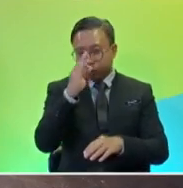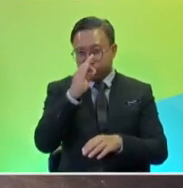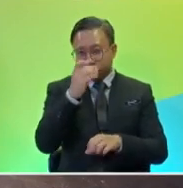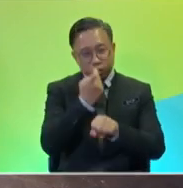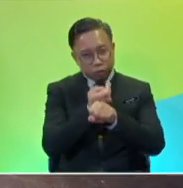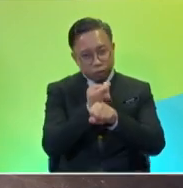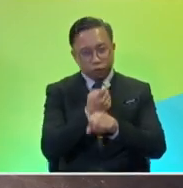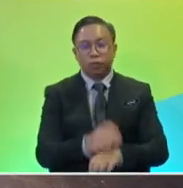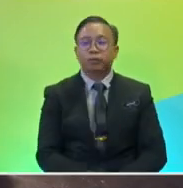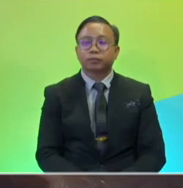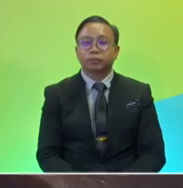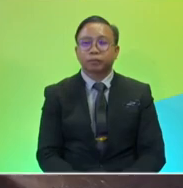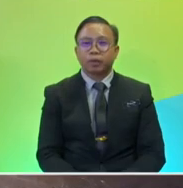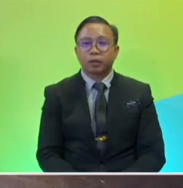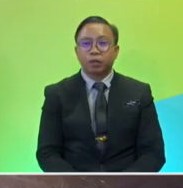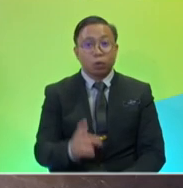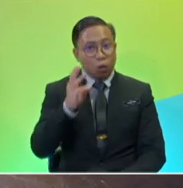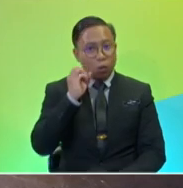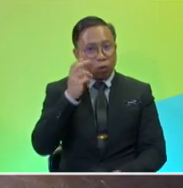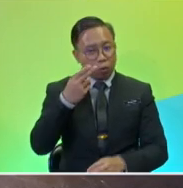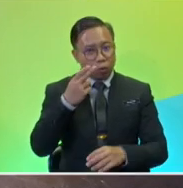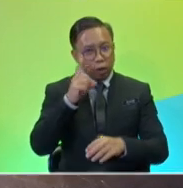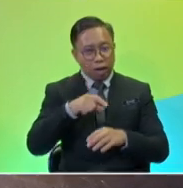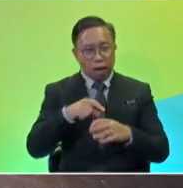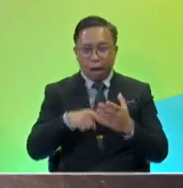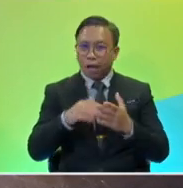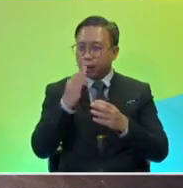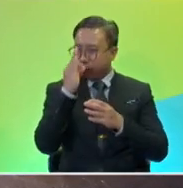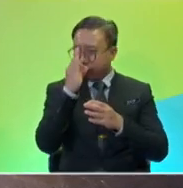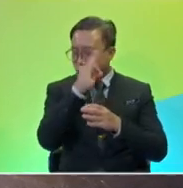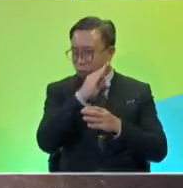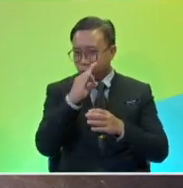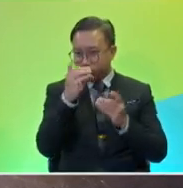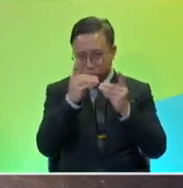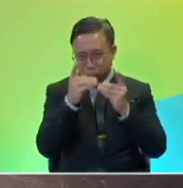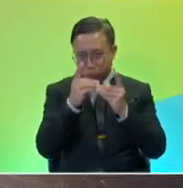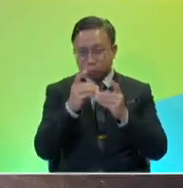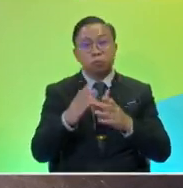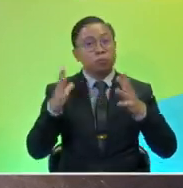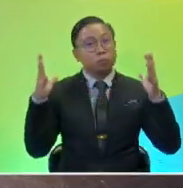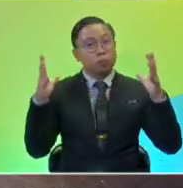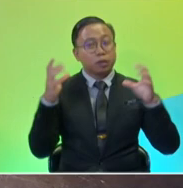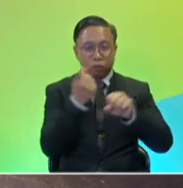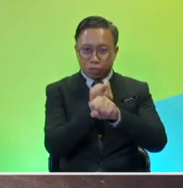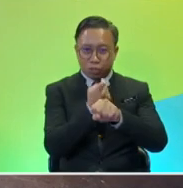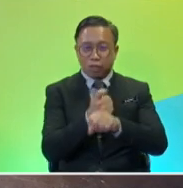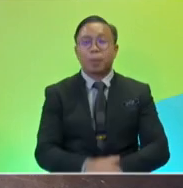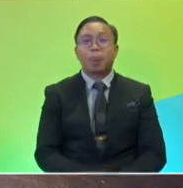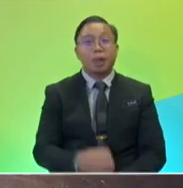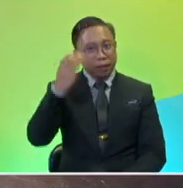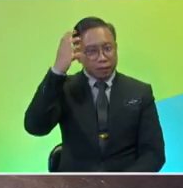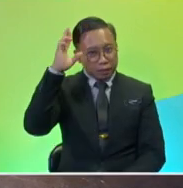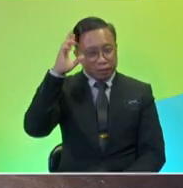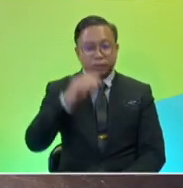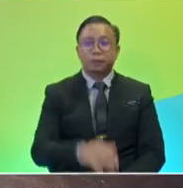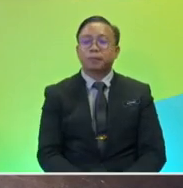see. Oh, teacher! I found a very big shell over here. Wow. Look at that. Chris. You can take this home.